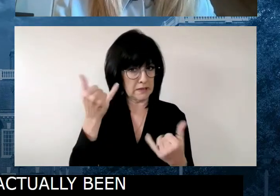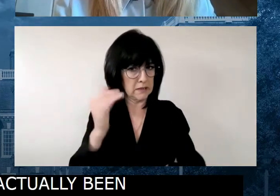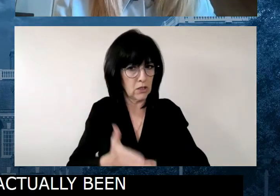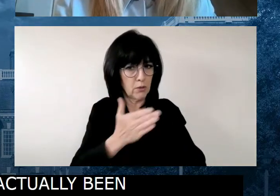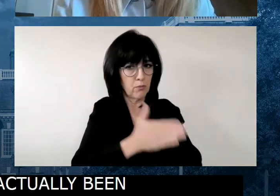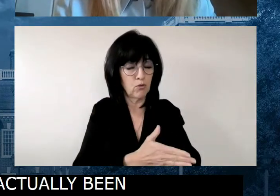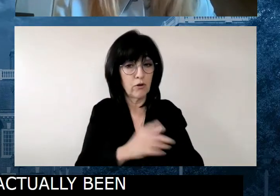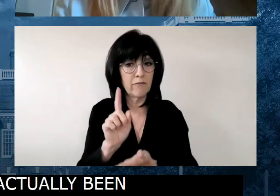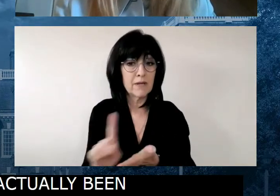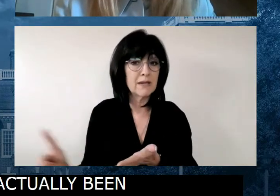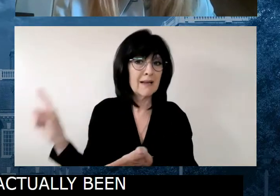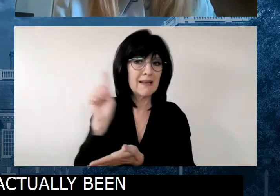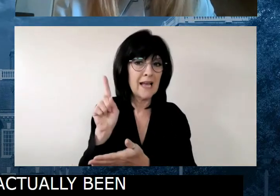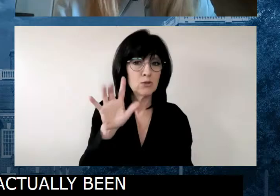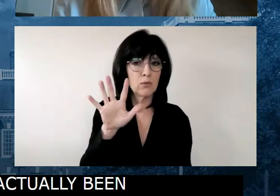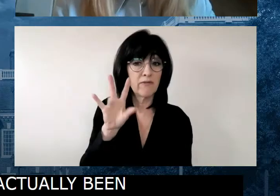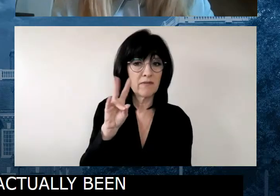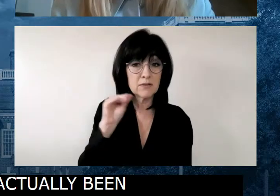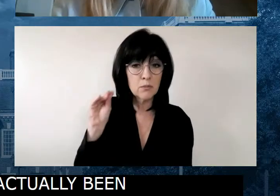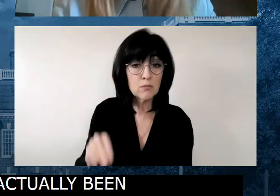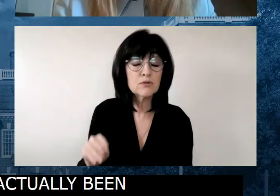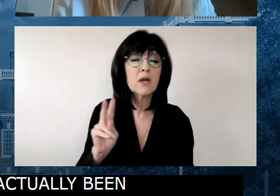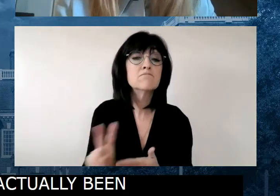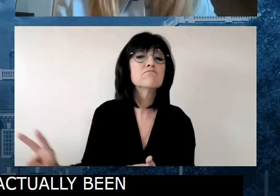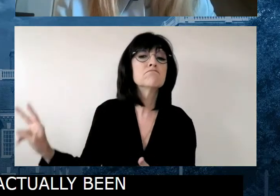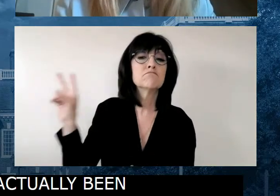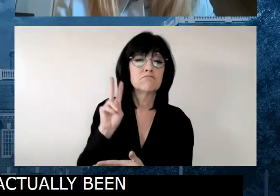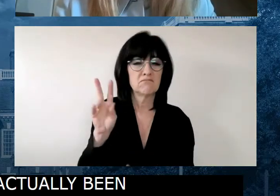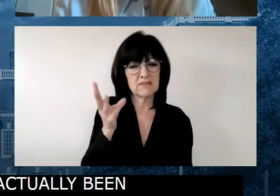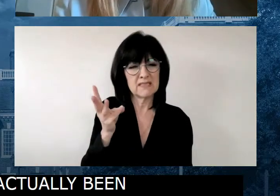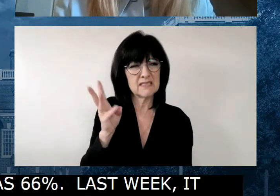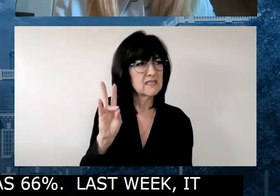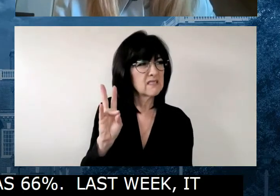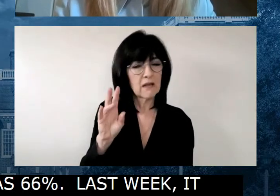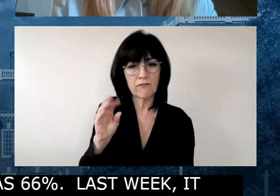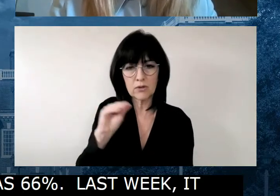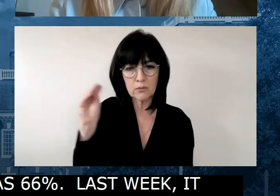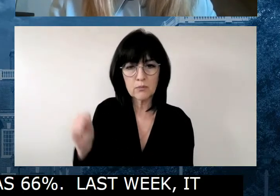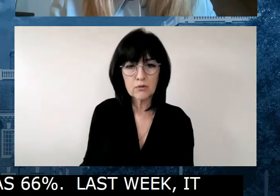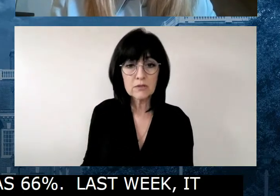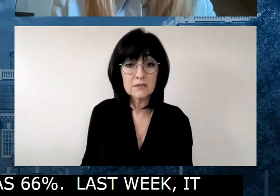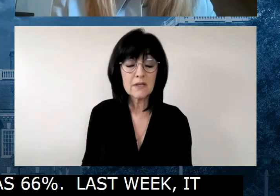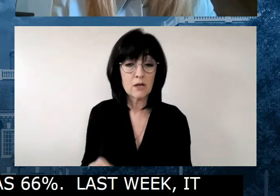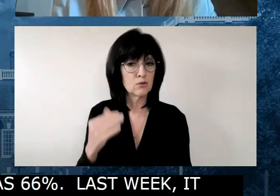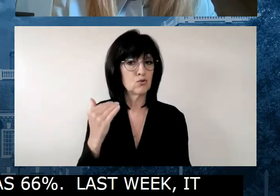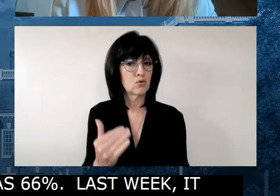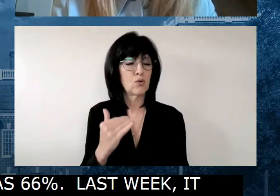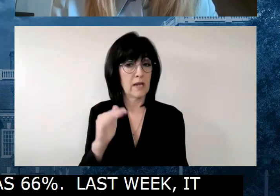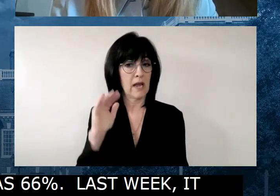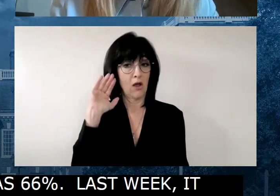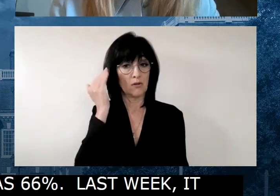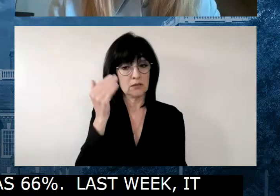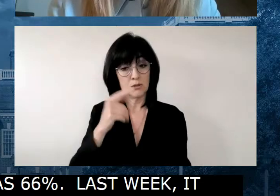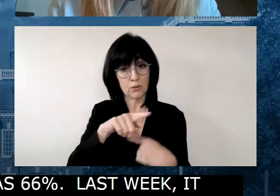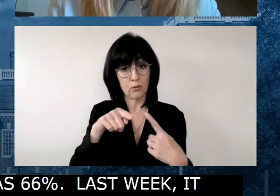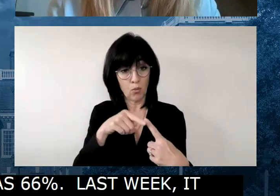it was 57%. So about half of the specimen we're seeing now are these